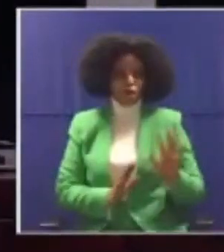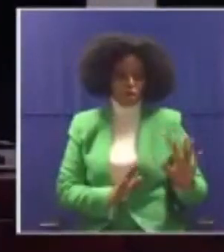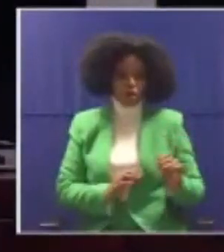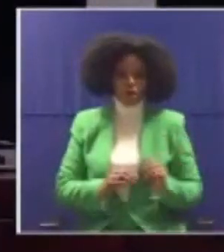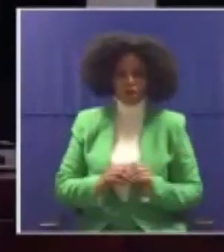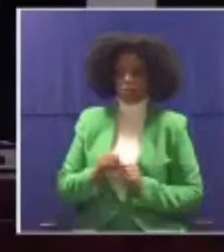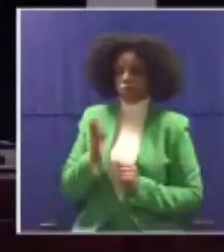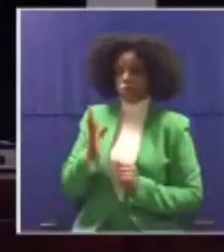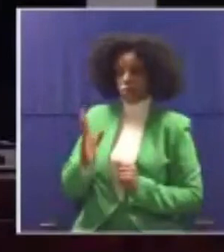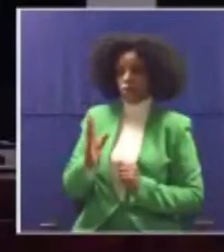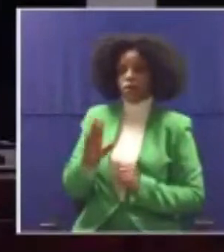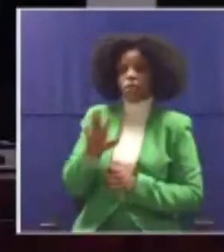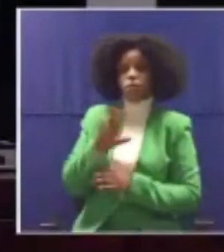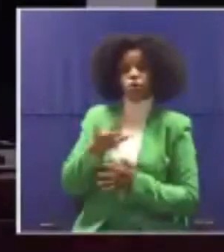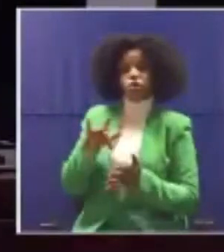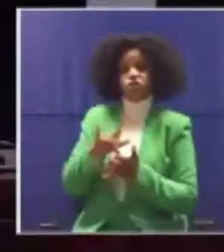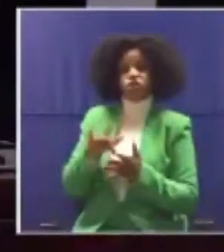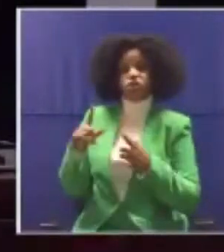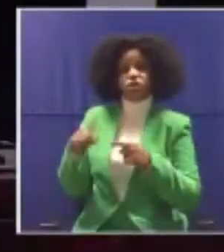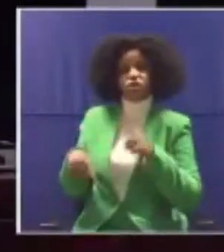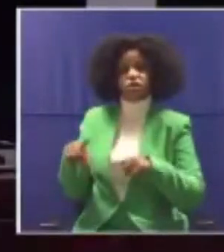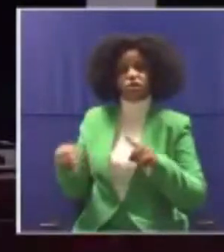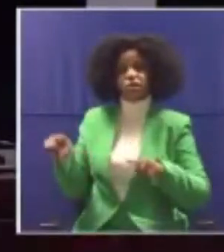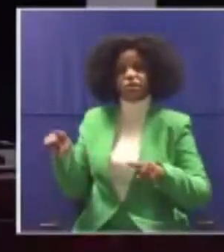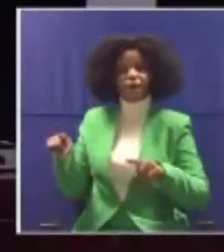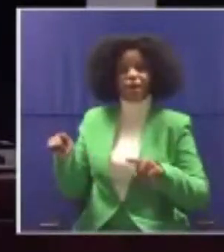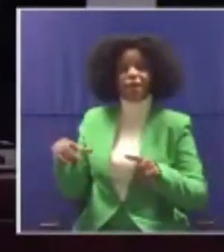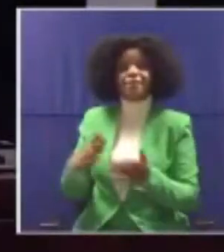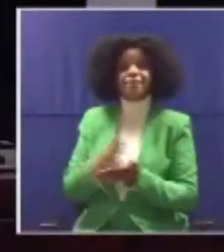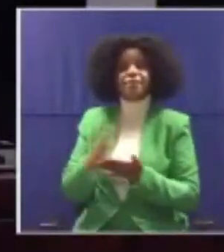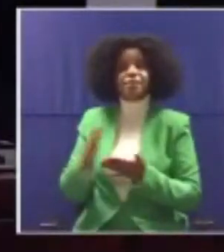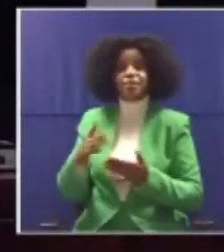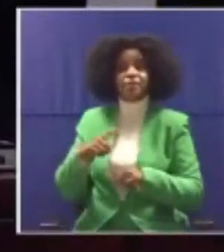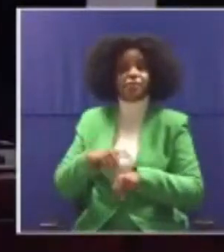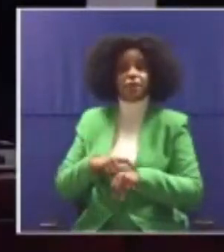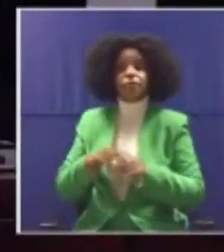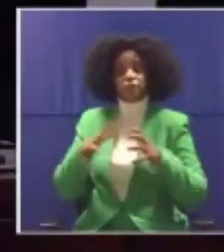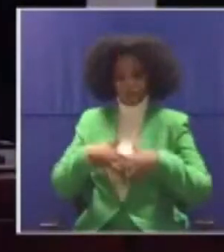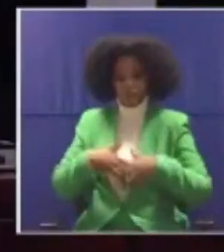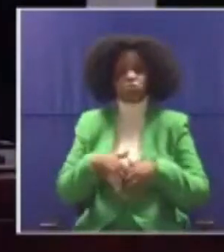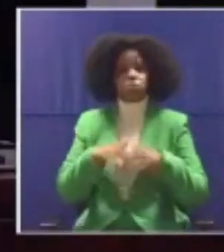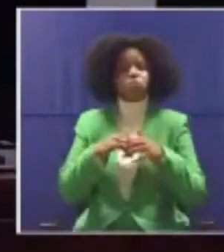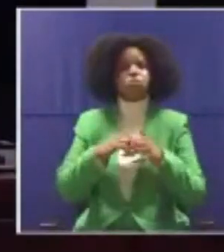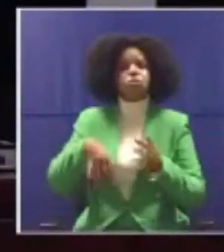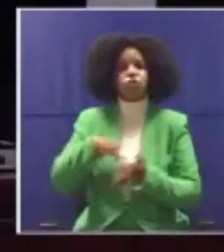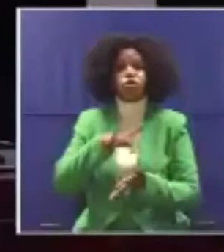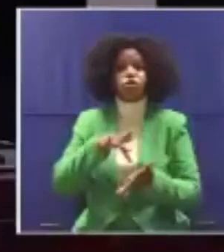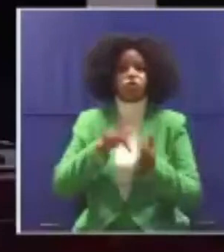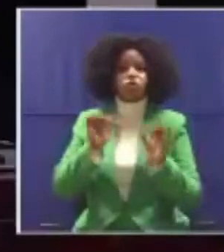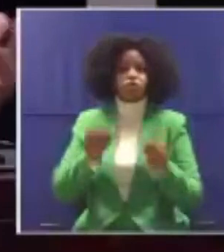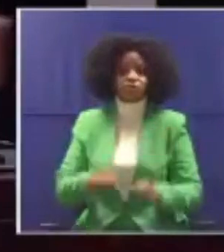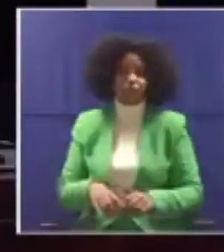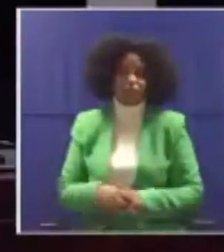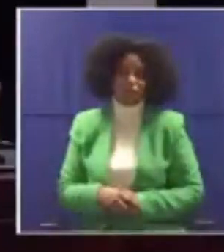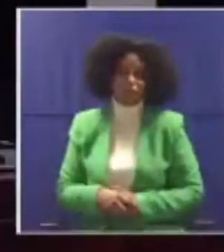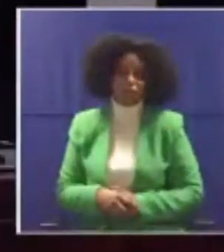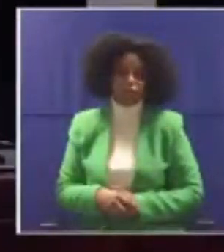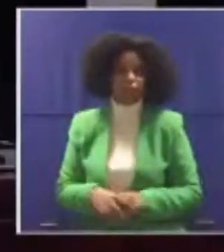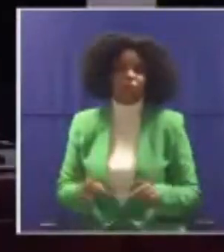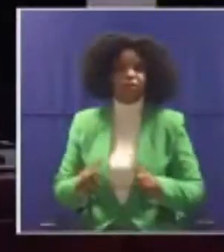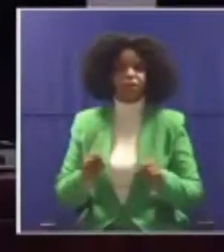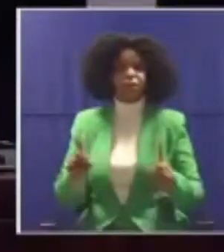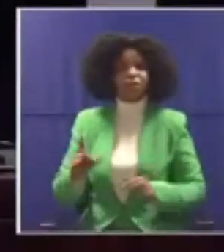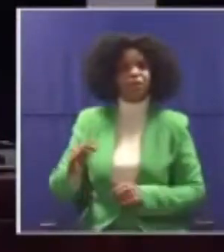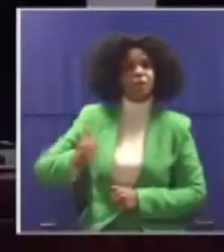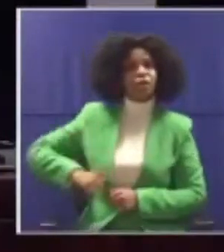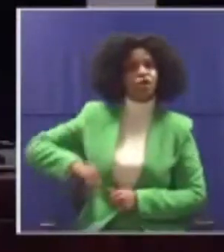some instances, they even create those positions. You find a small municipality that doesn't